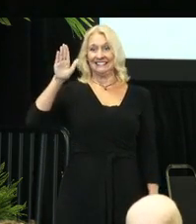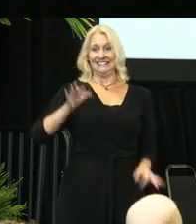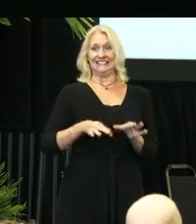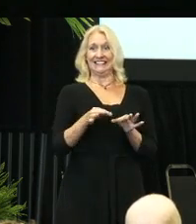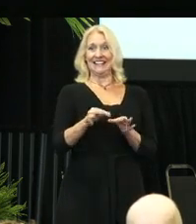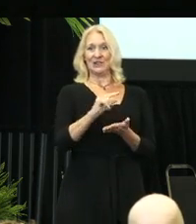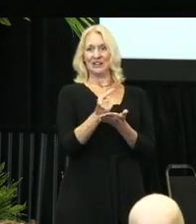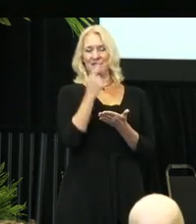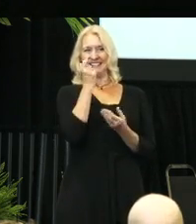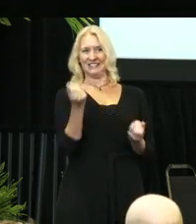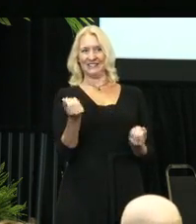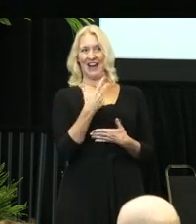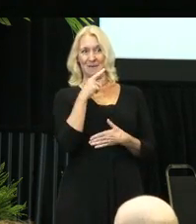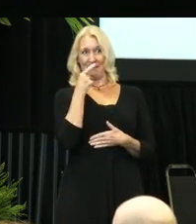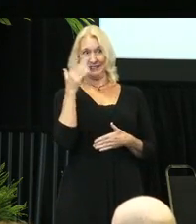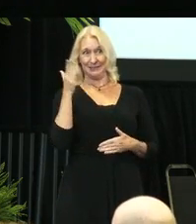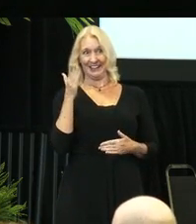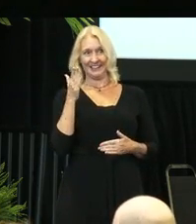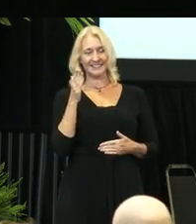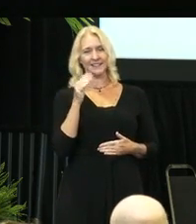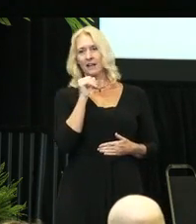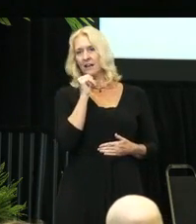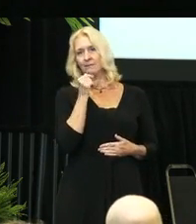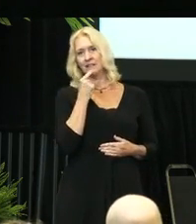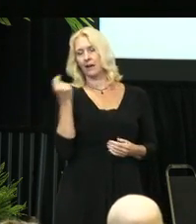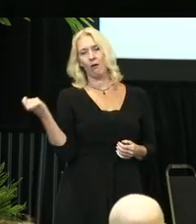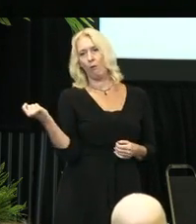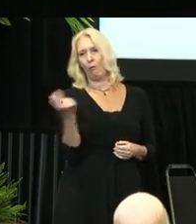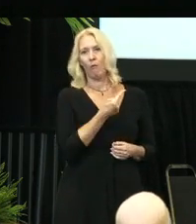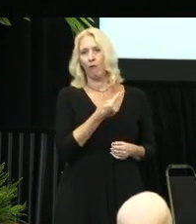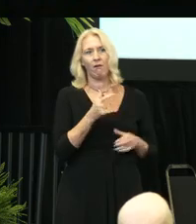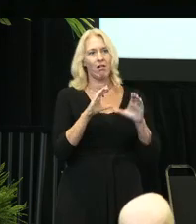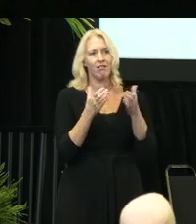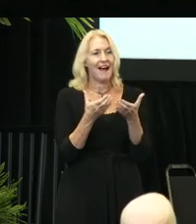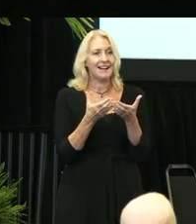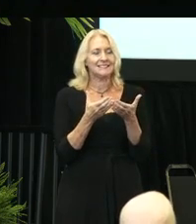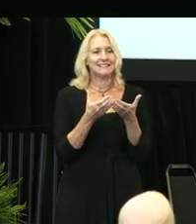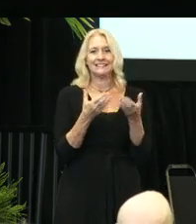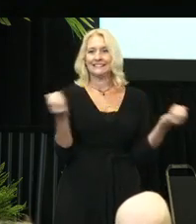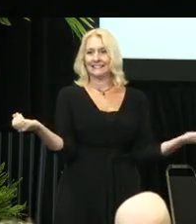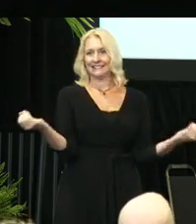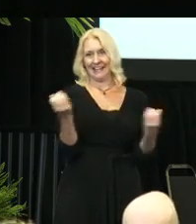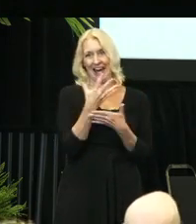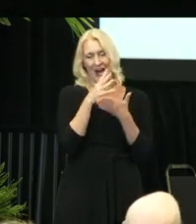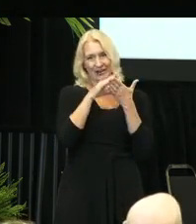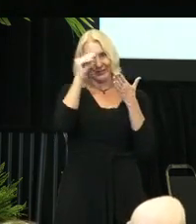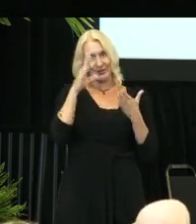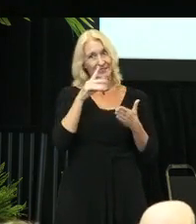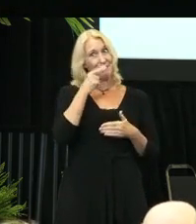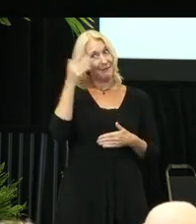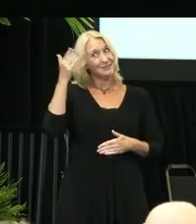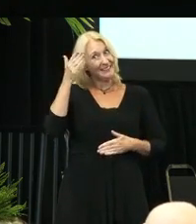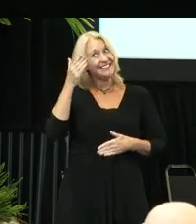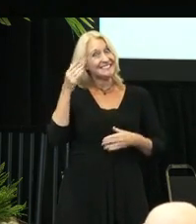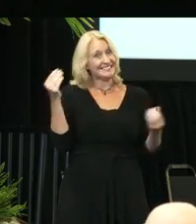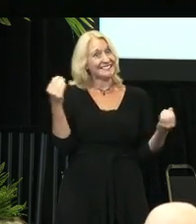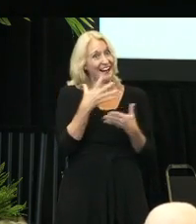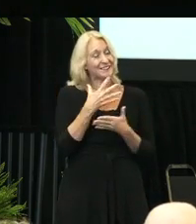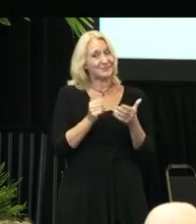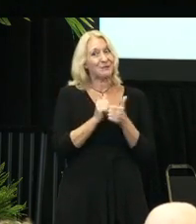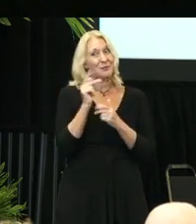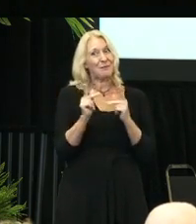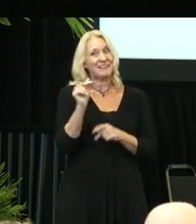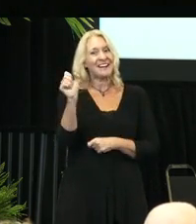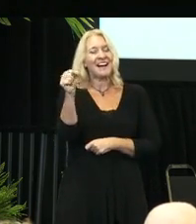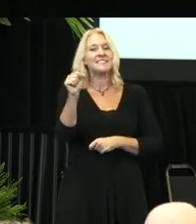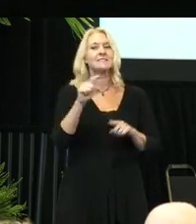class that we offer here at FSCJ comes with that sort of brain-numbing fear that public speaking often does. But I bet